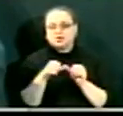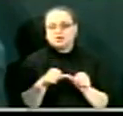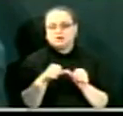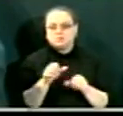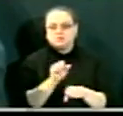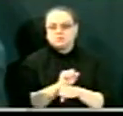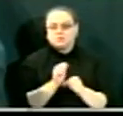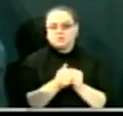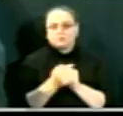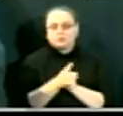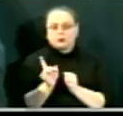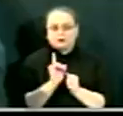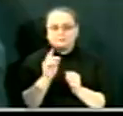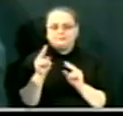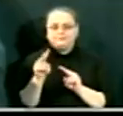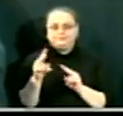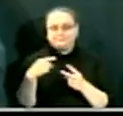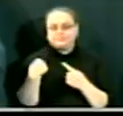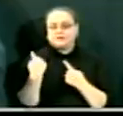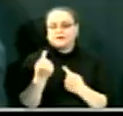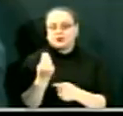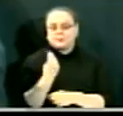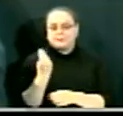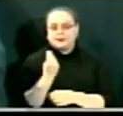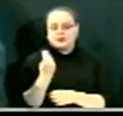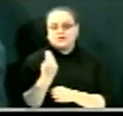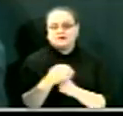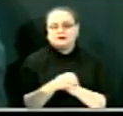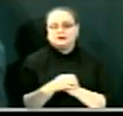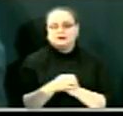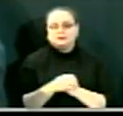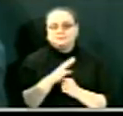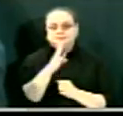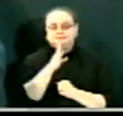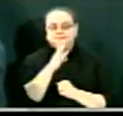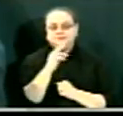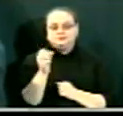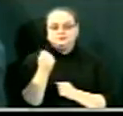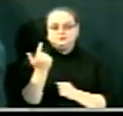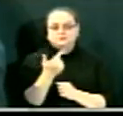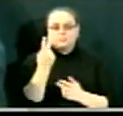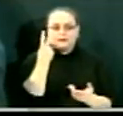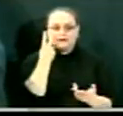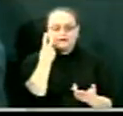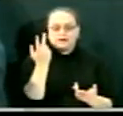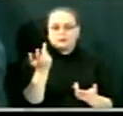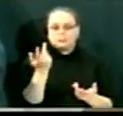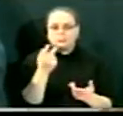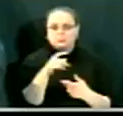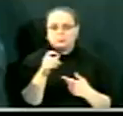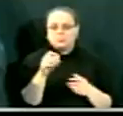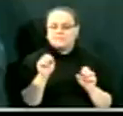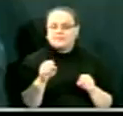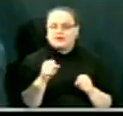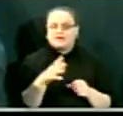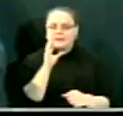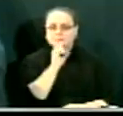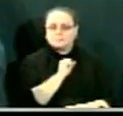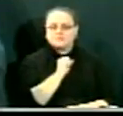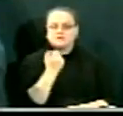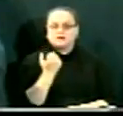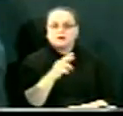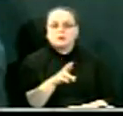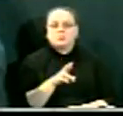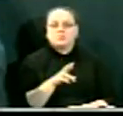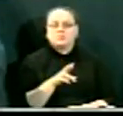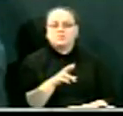to work with those, and then has looked since Monday and spoken to all of those to see what potential things are missing